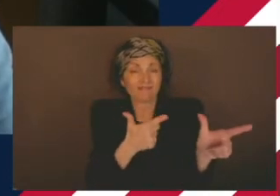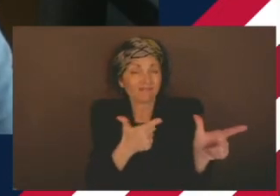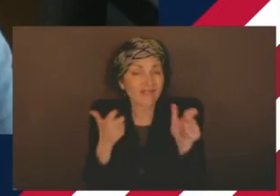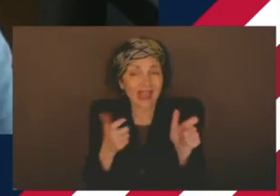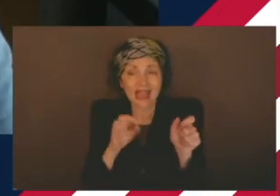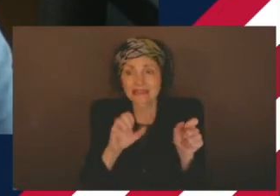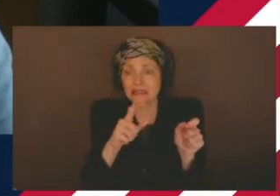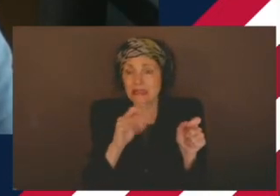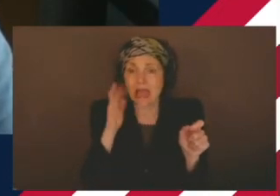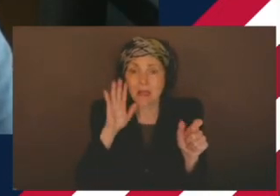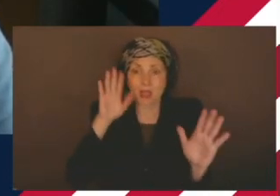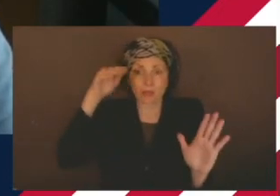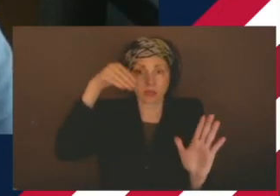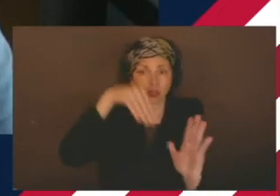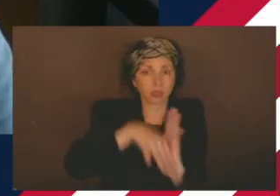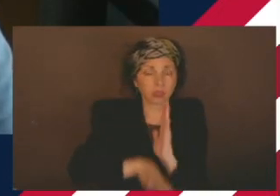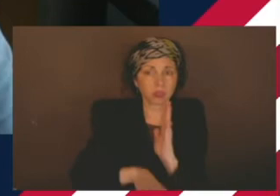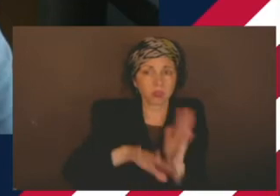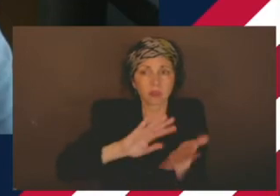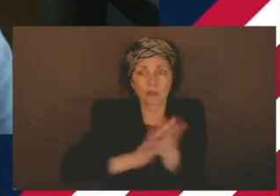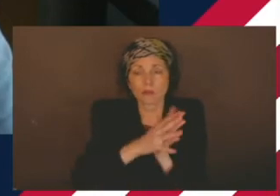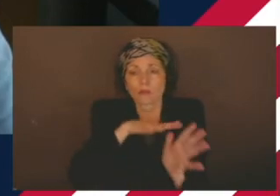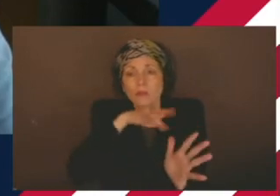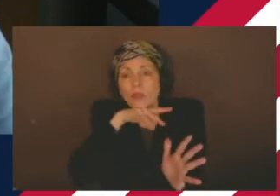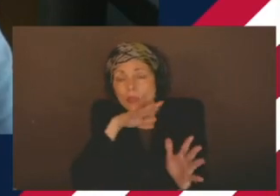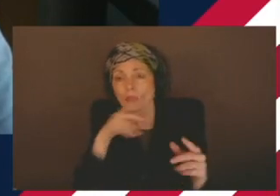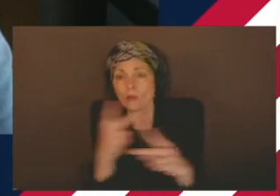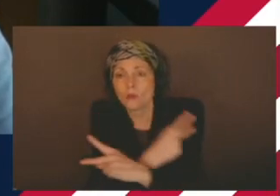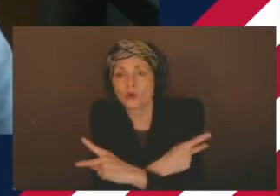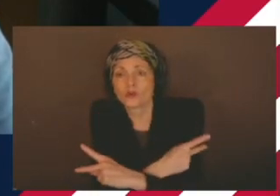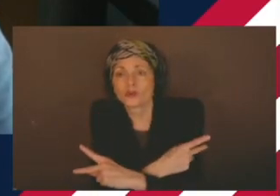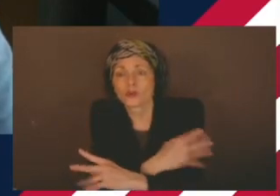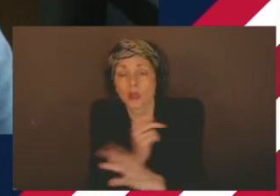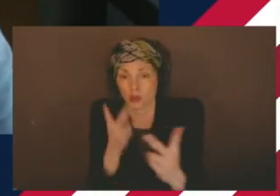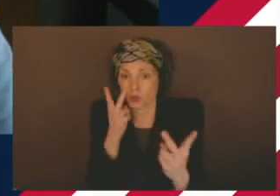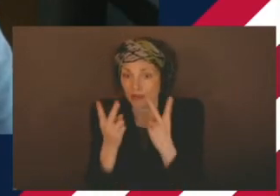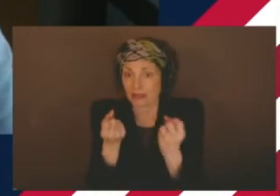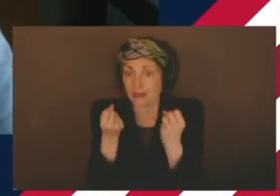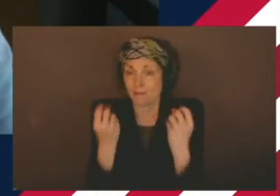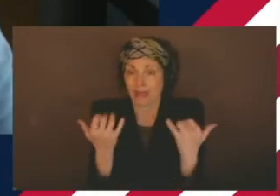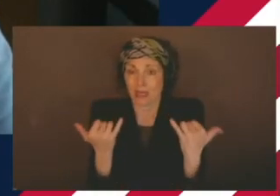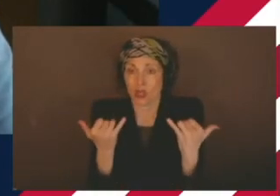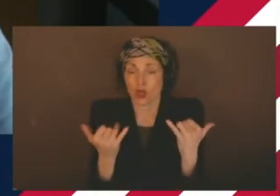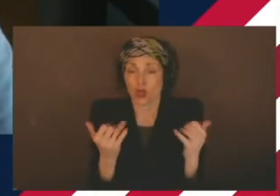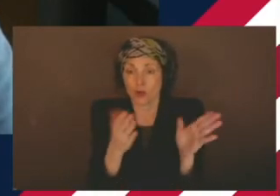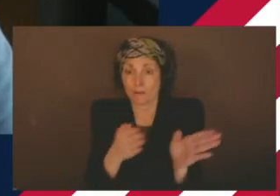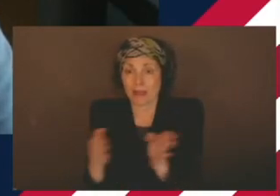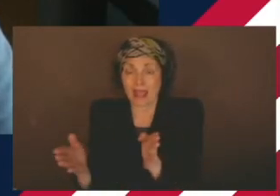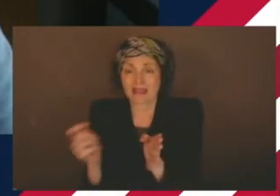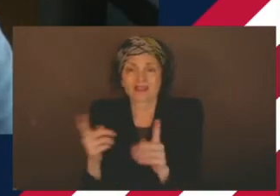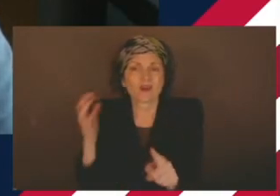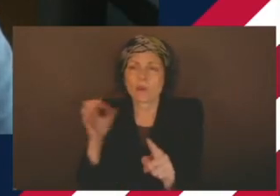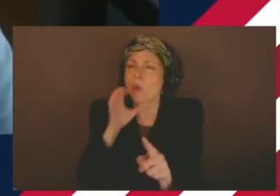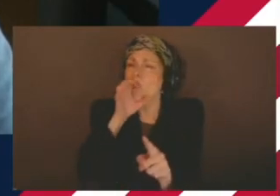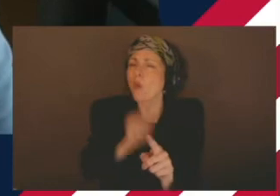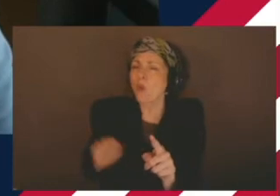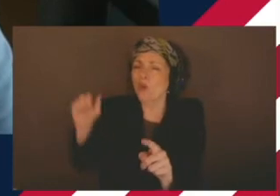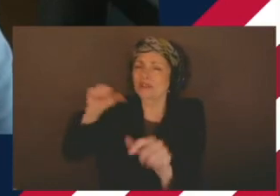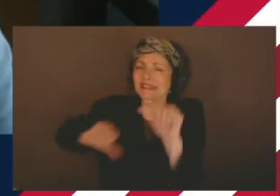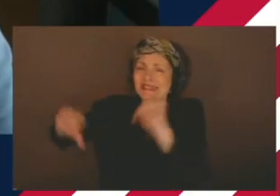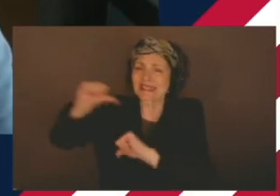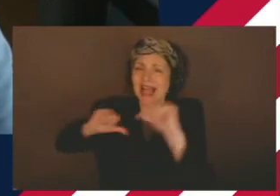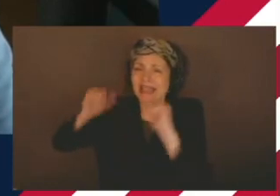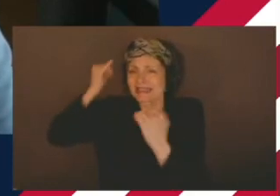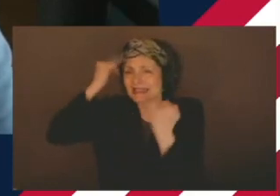years ago indicated, and it's gravely concerning that many current plans are based on that outdated science. We should invest massively in wind,